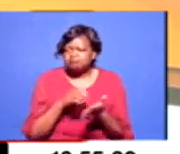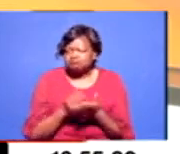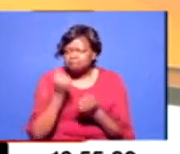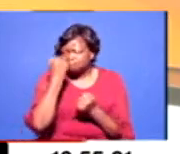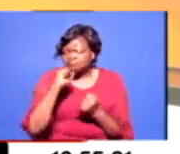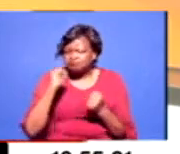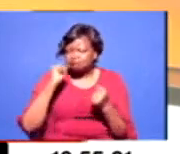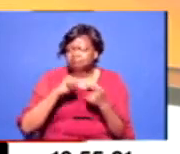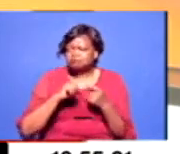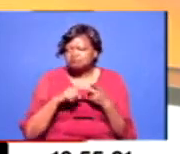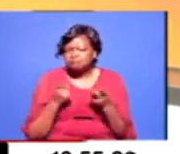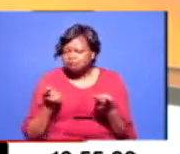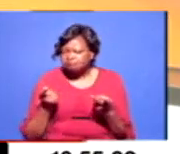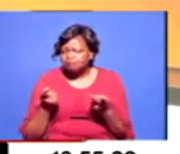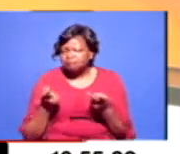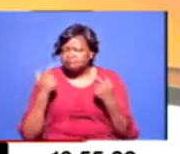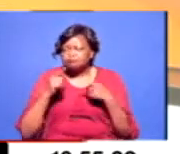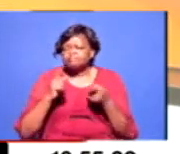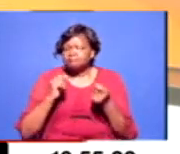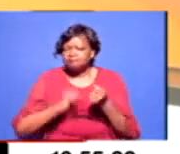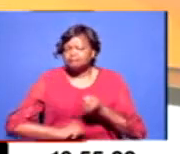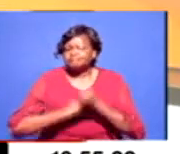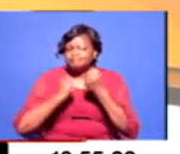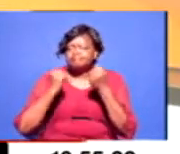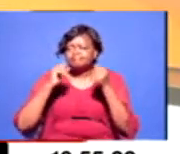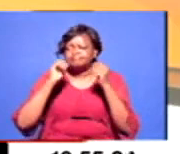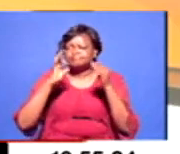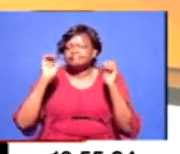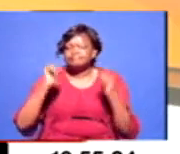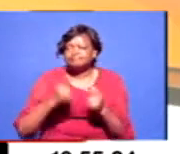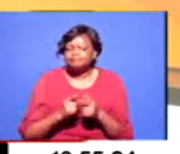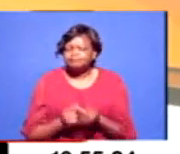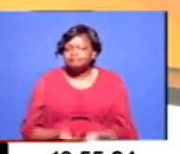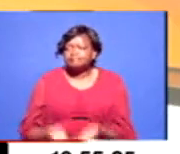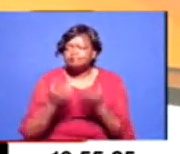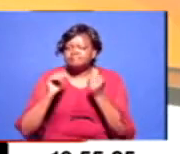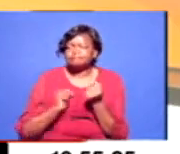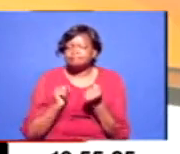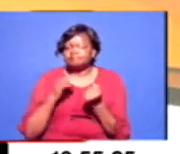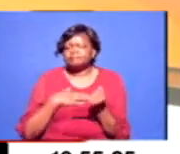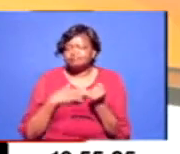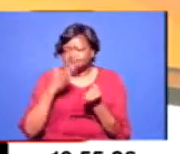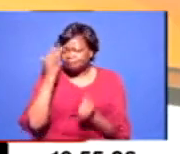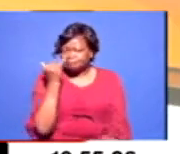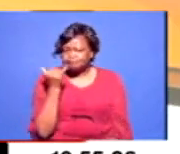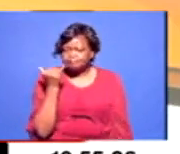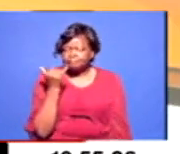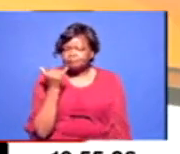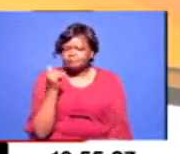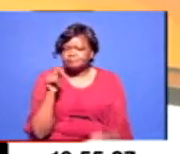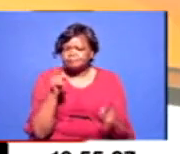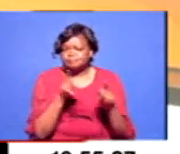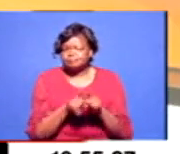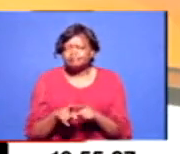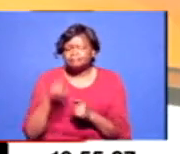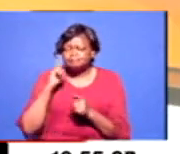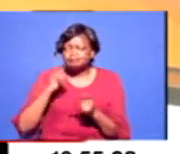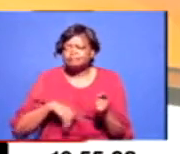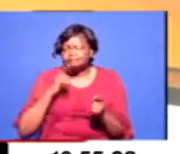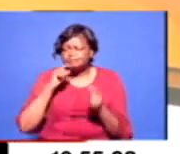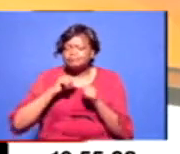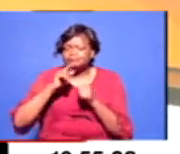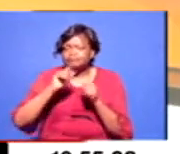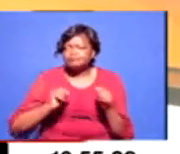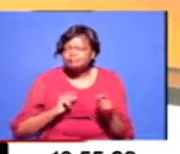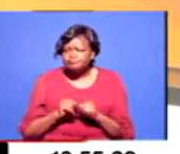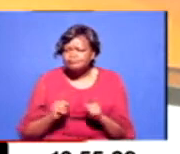cases of abuse. Let us chip in where we can and uplift our ladies. So that, of course, as she said, think about your sister, think about your